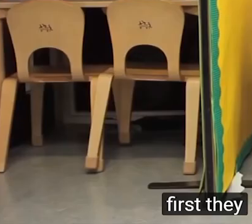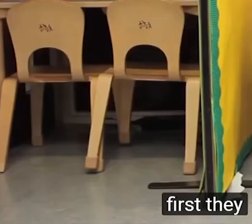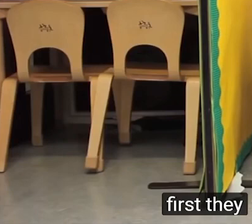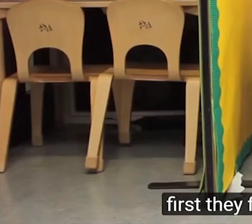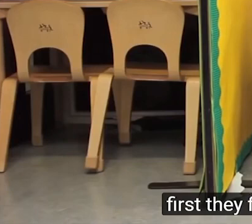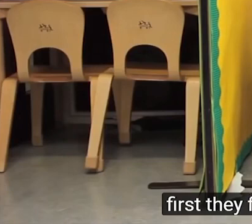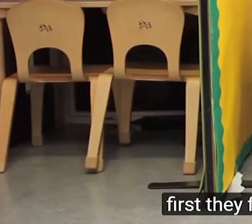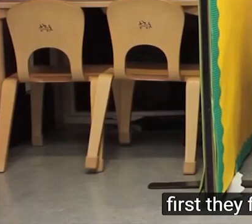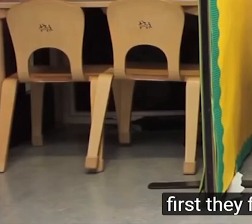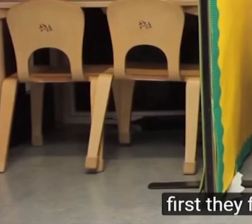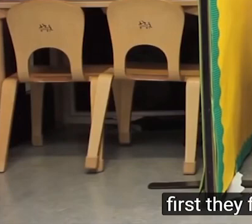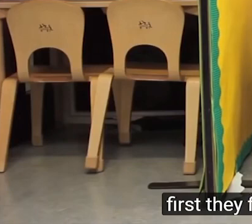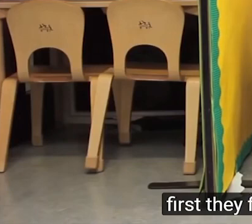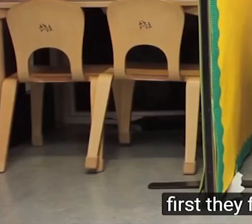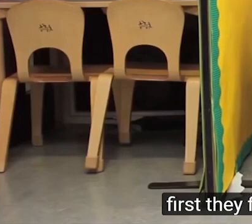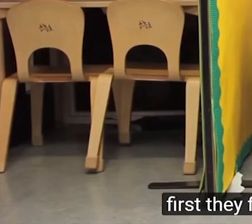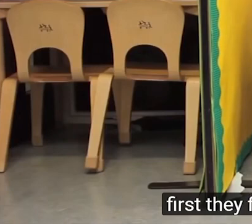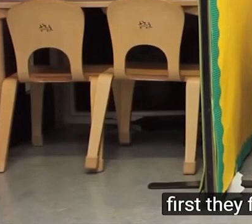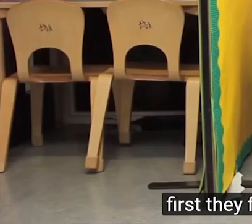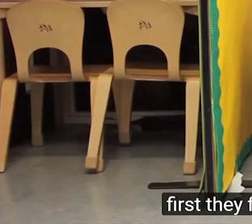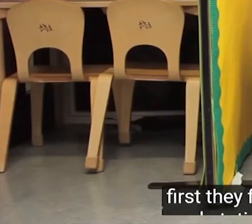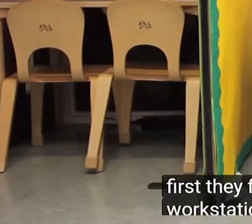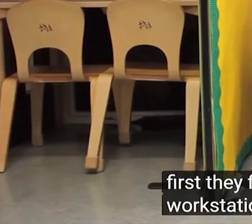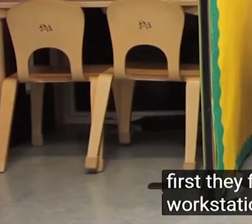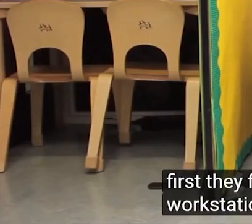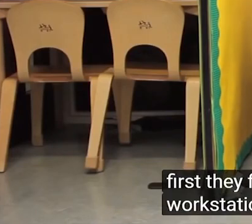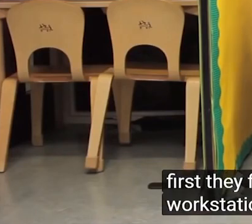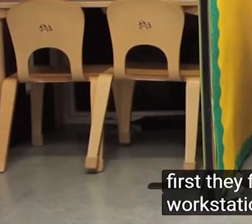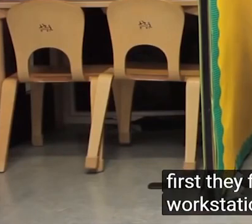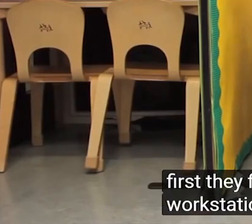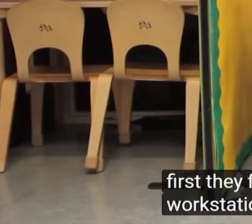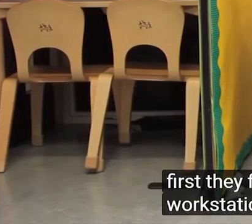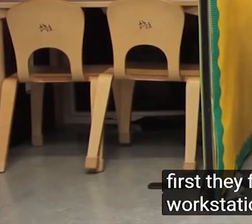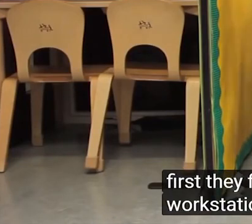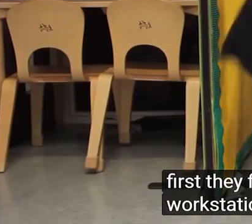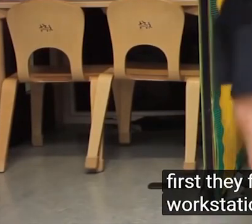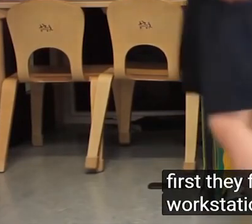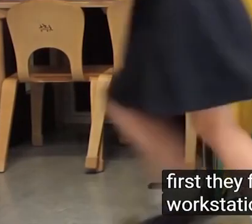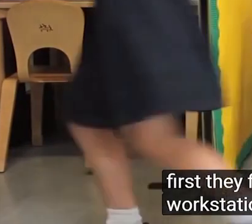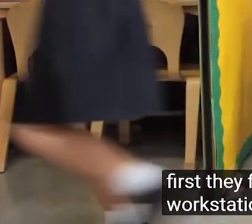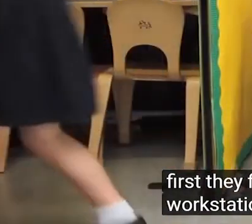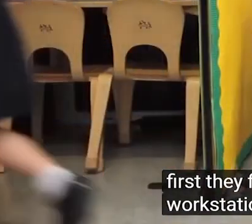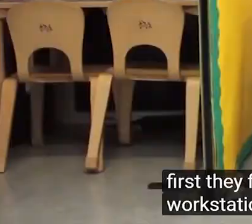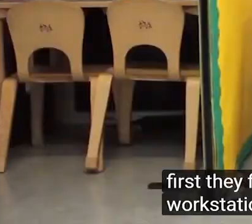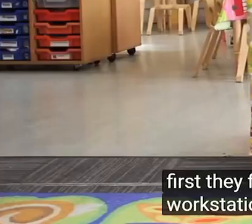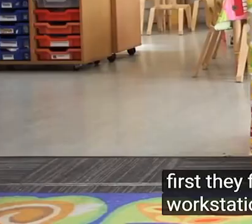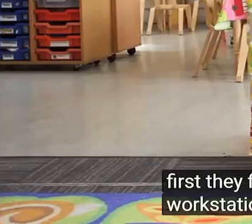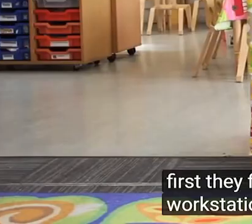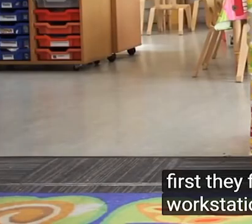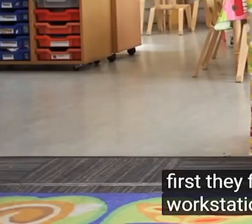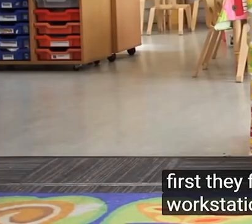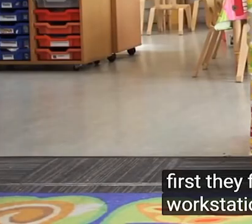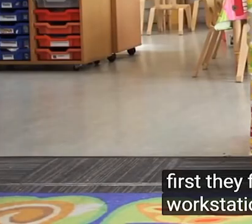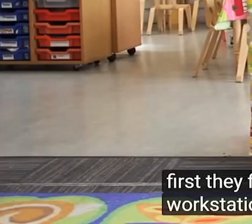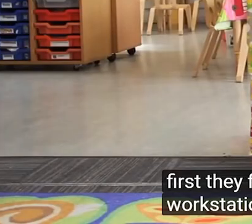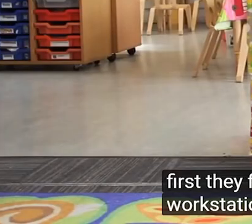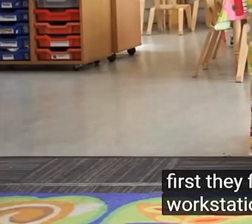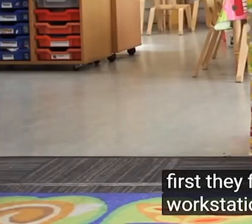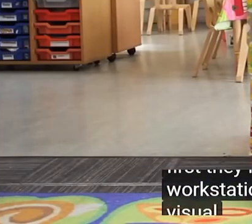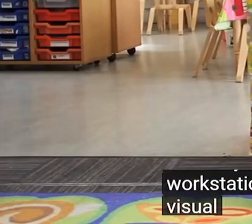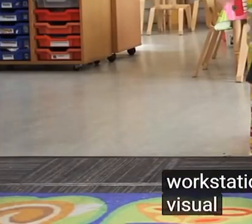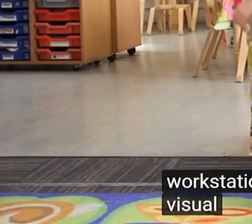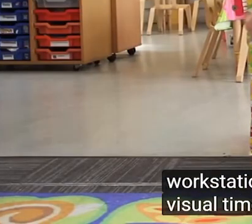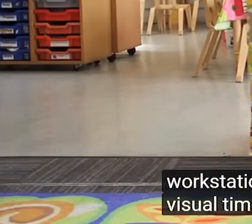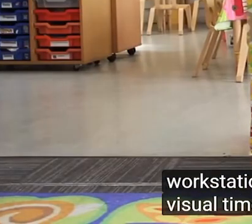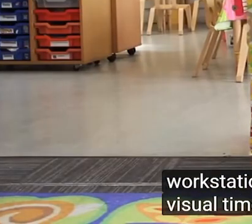First, they find a place for me to work, a workstation. My teachers show me